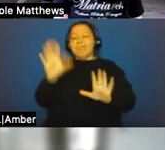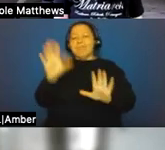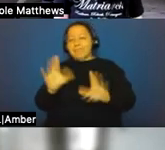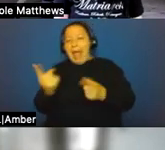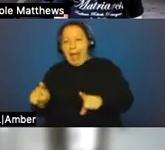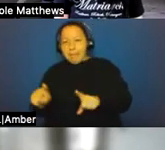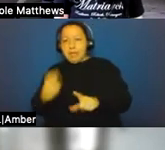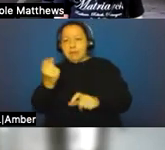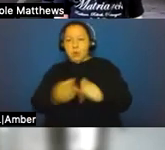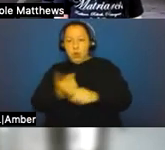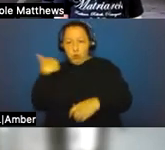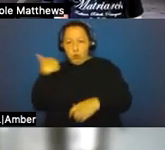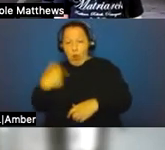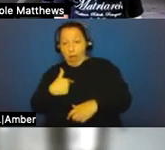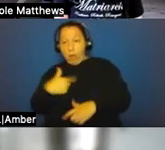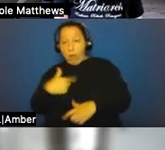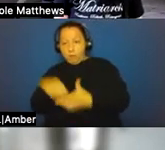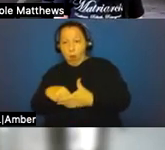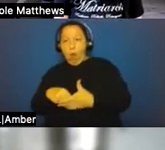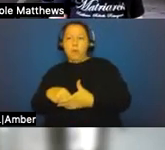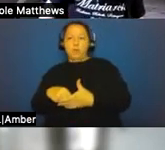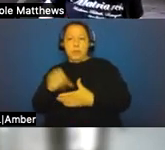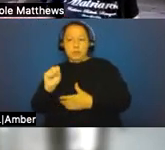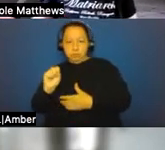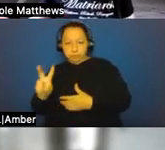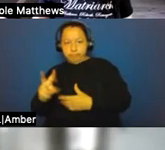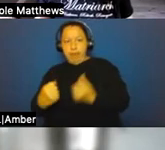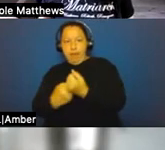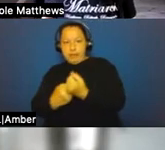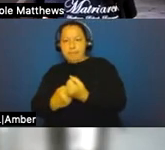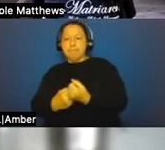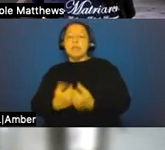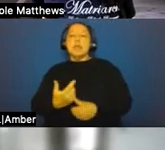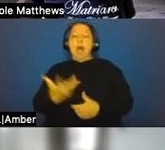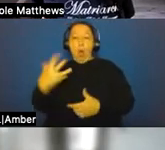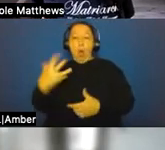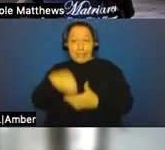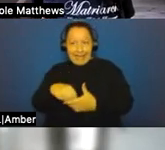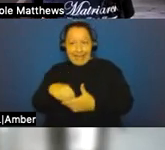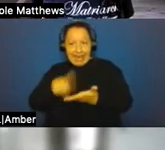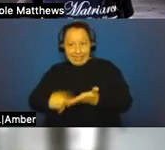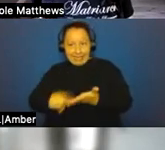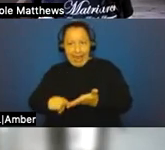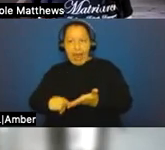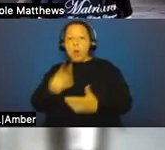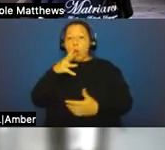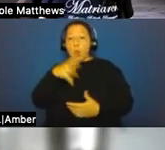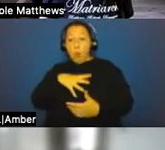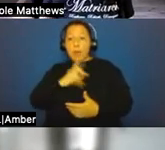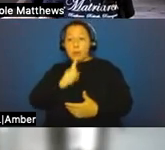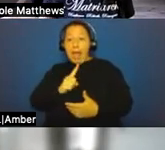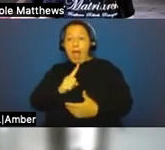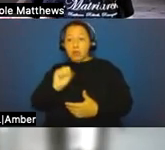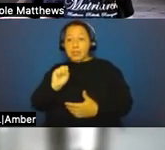I had a doctor who I was in an exam and the woman was sexually assaulted by her